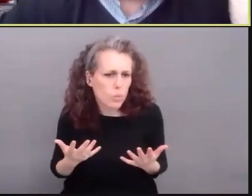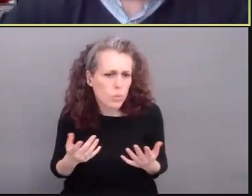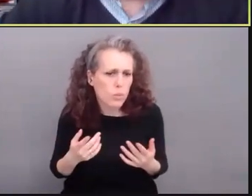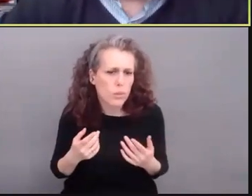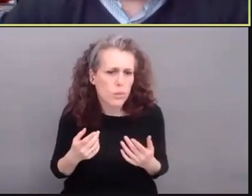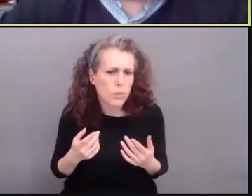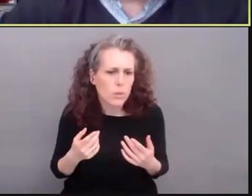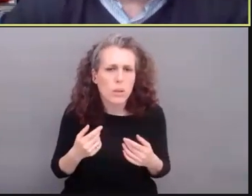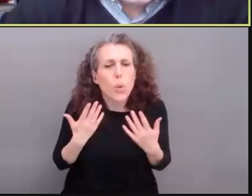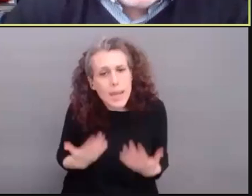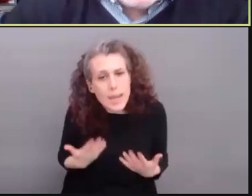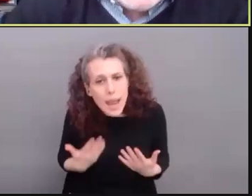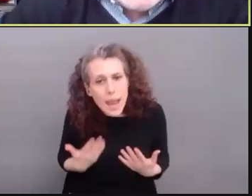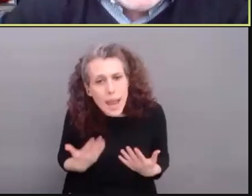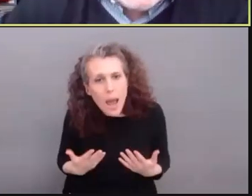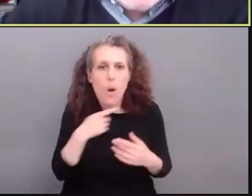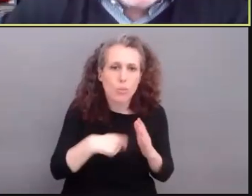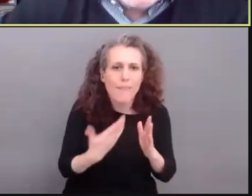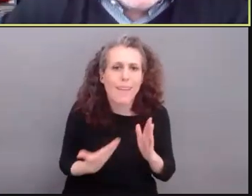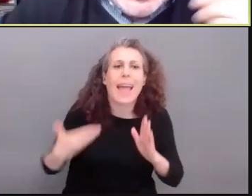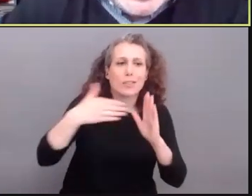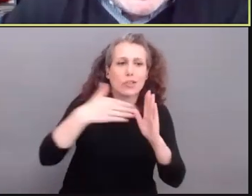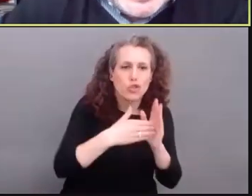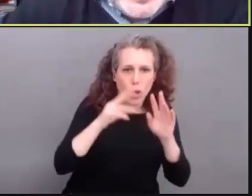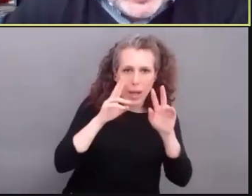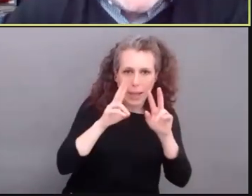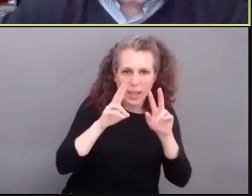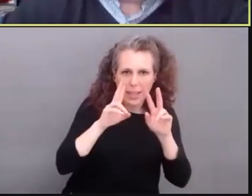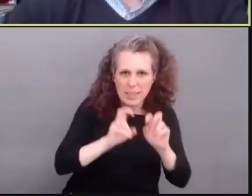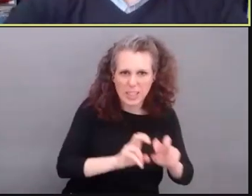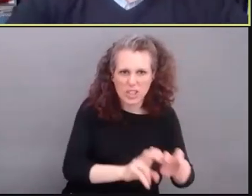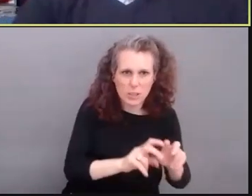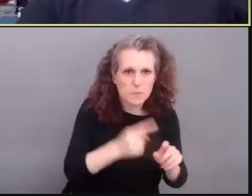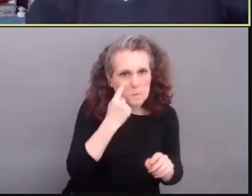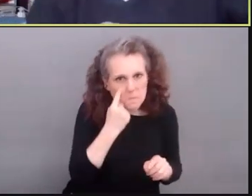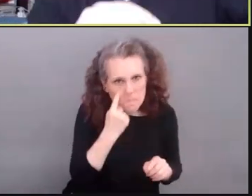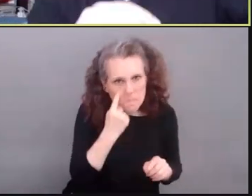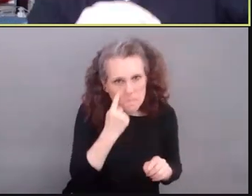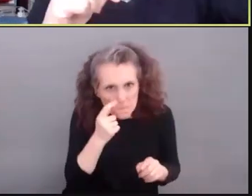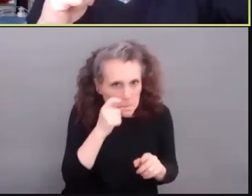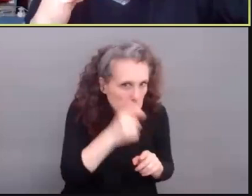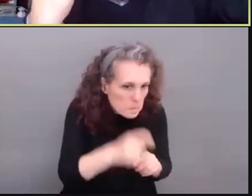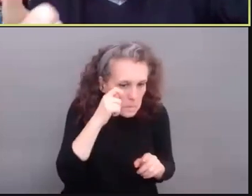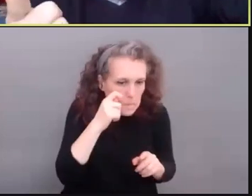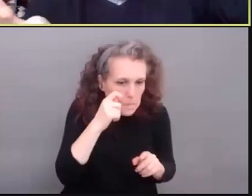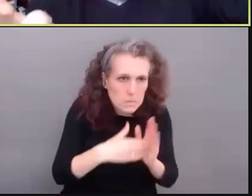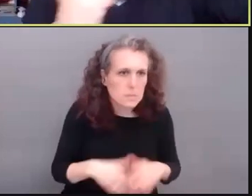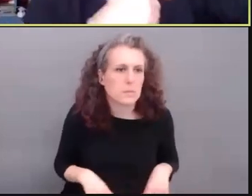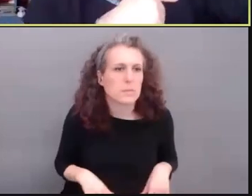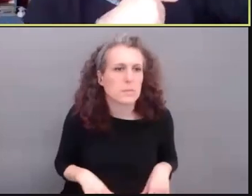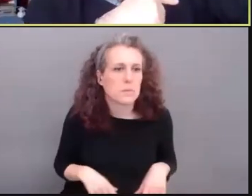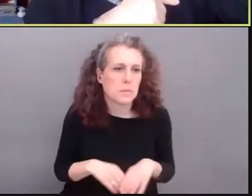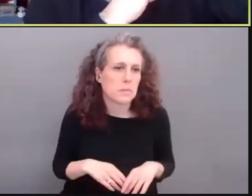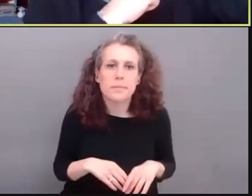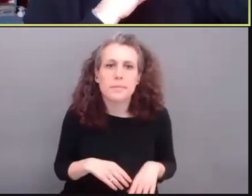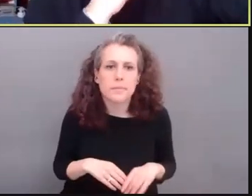we are going with a visual inspection, and then we can verify that they detected the gap